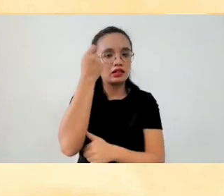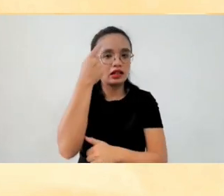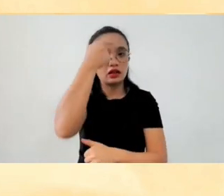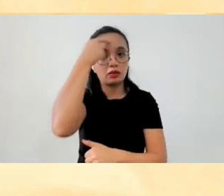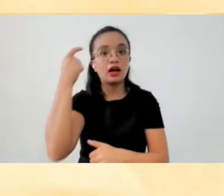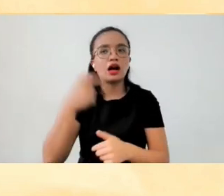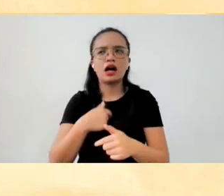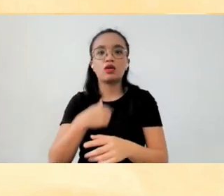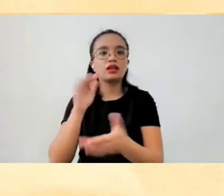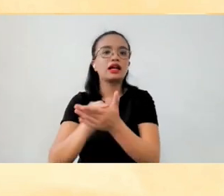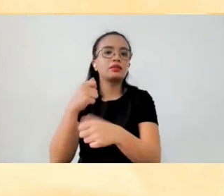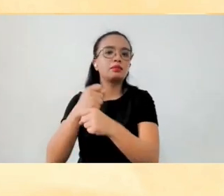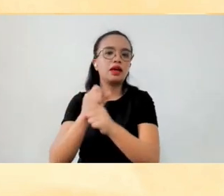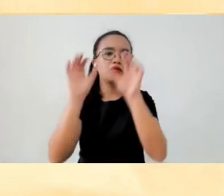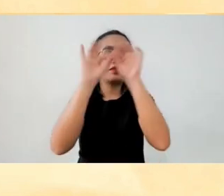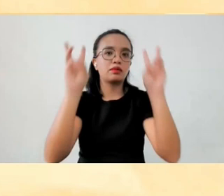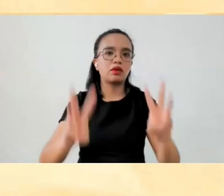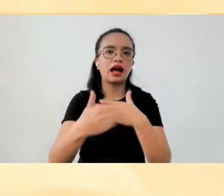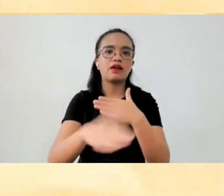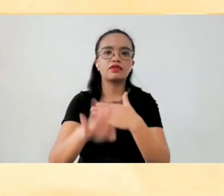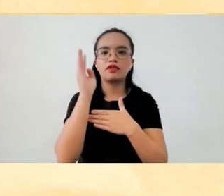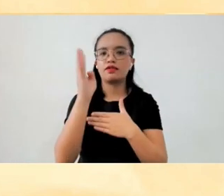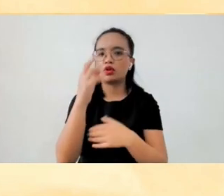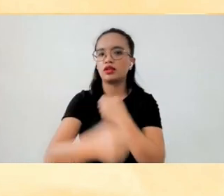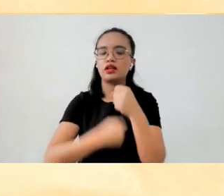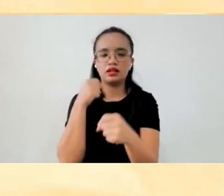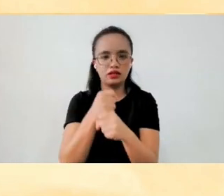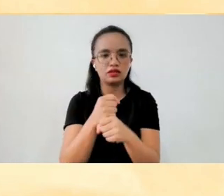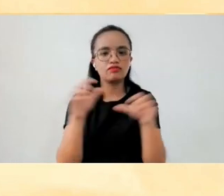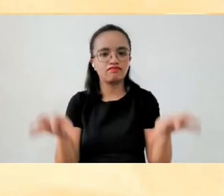40 years of working on this and as a